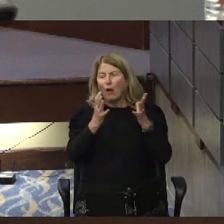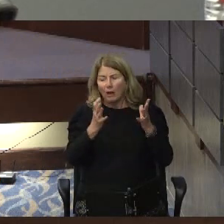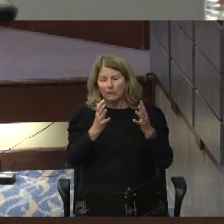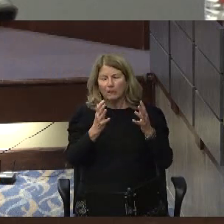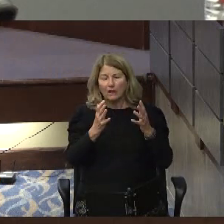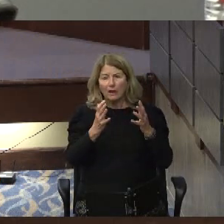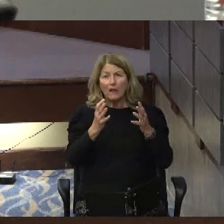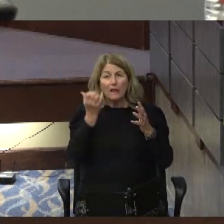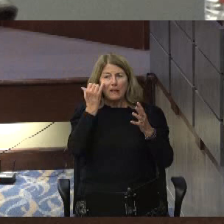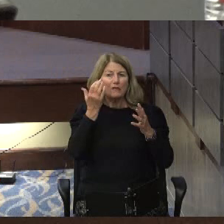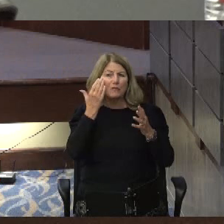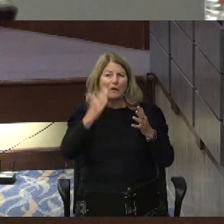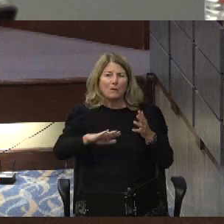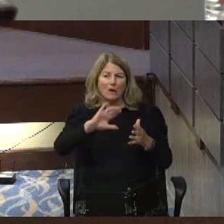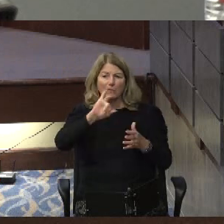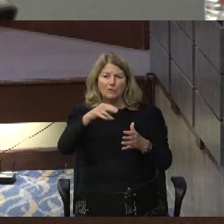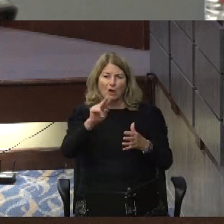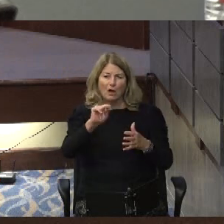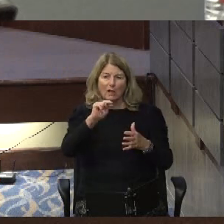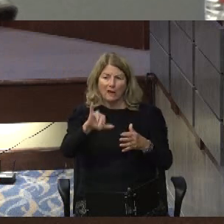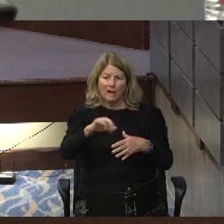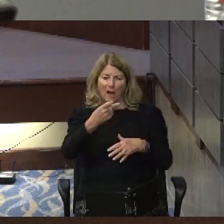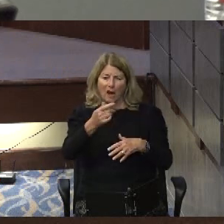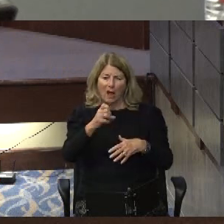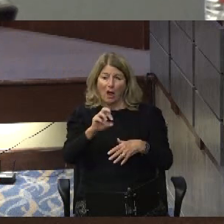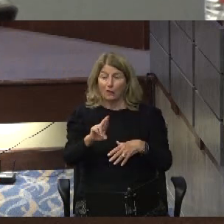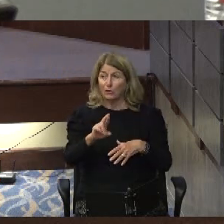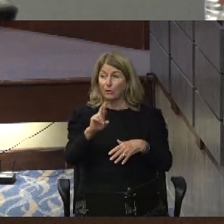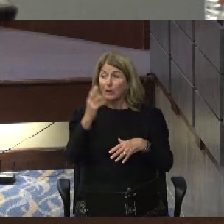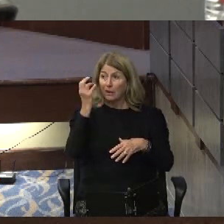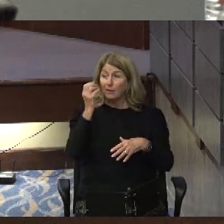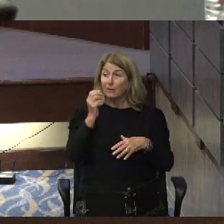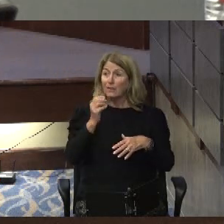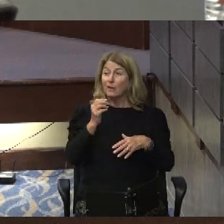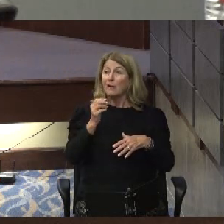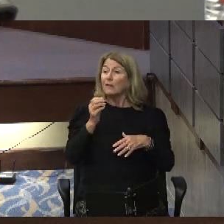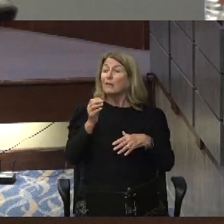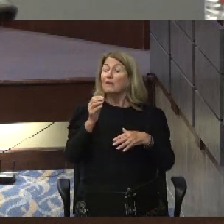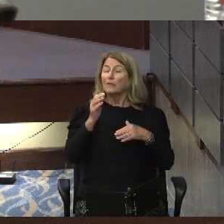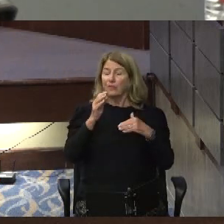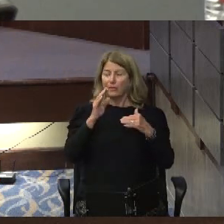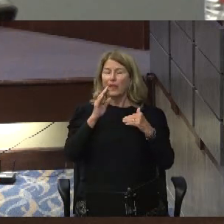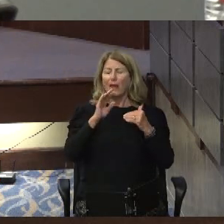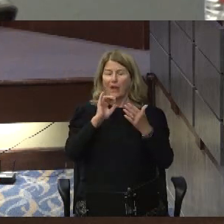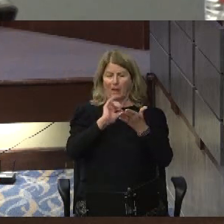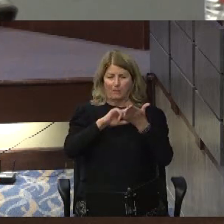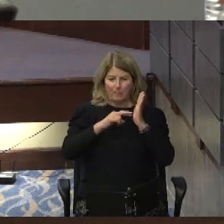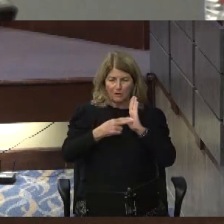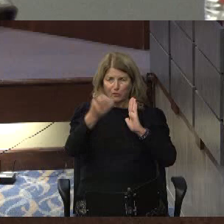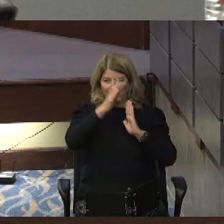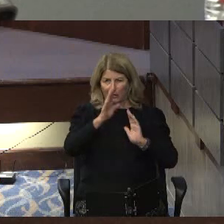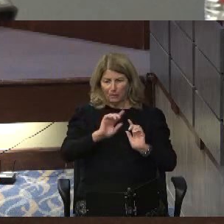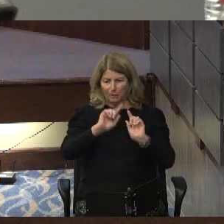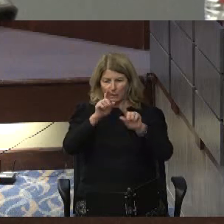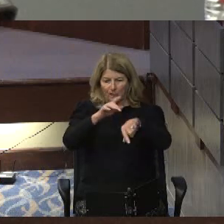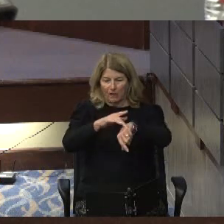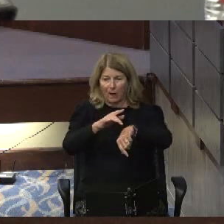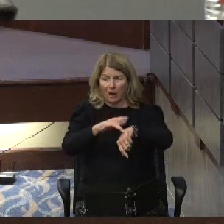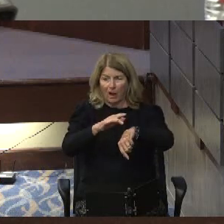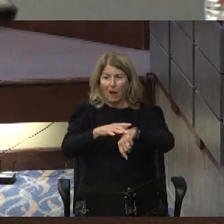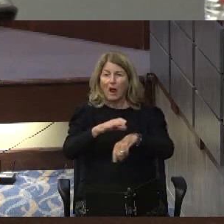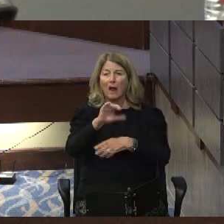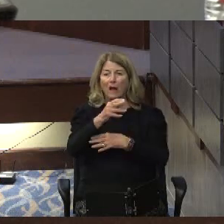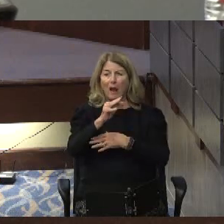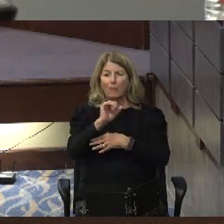But if you don't know Johnny Binder, you must have never been to the Cameron Park Zoo, because he spent 45 years of service on behalf of the